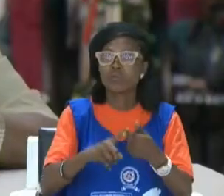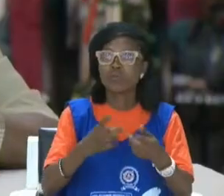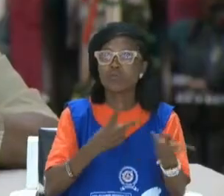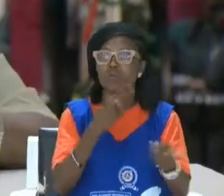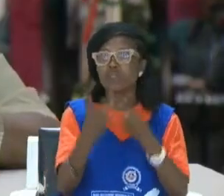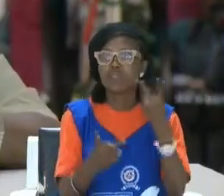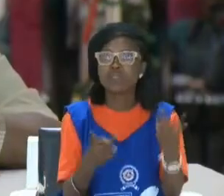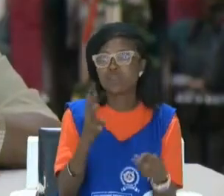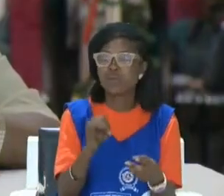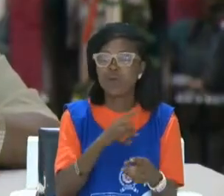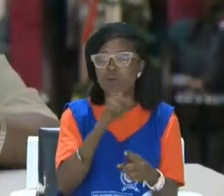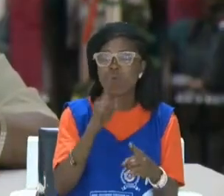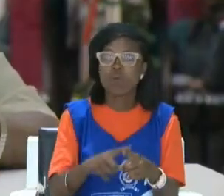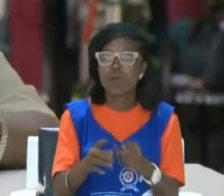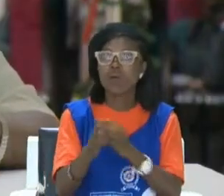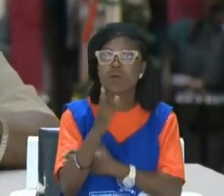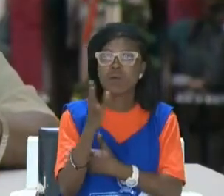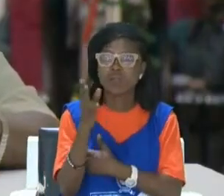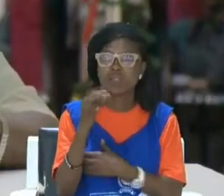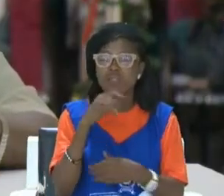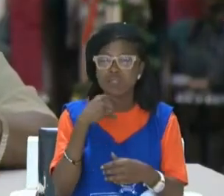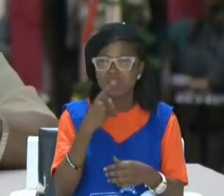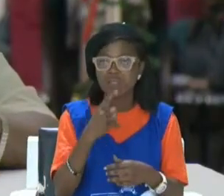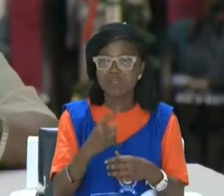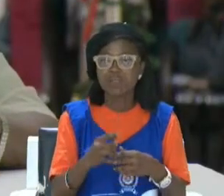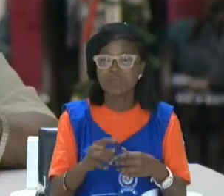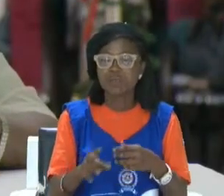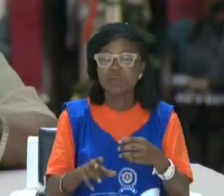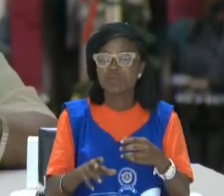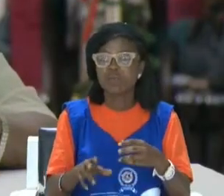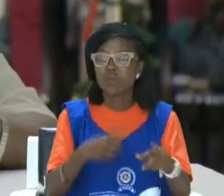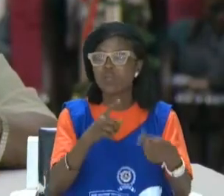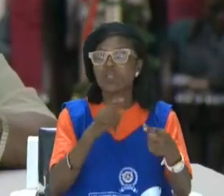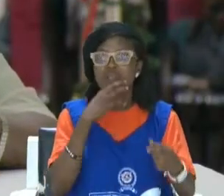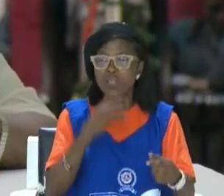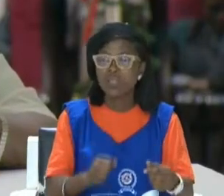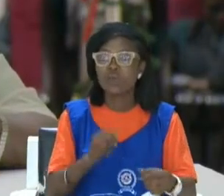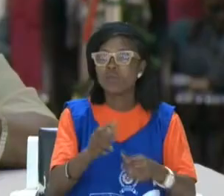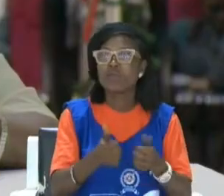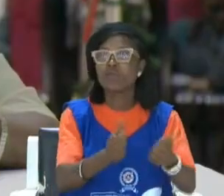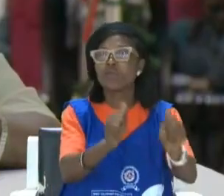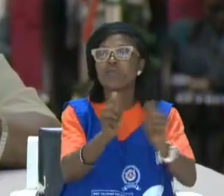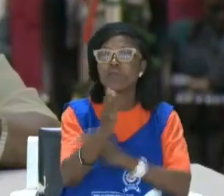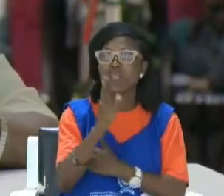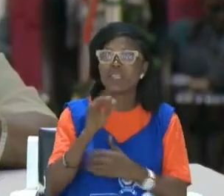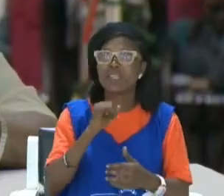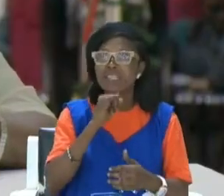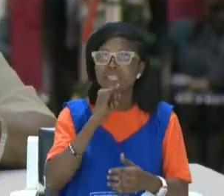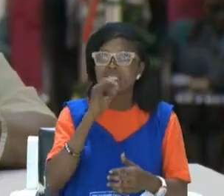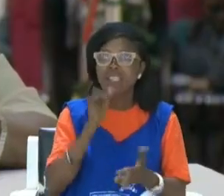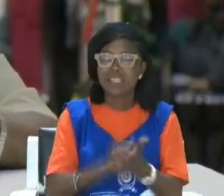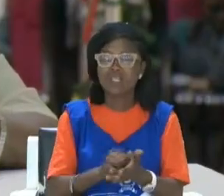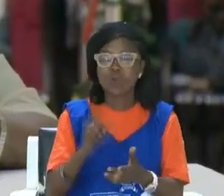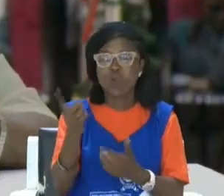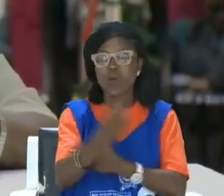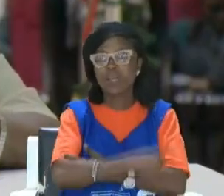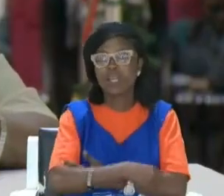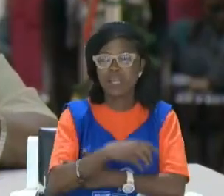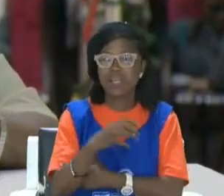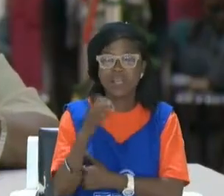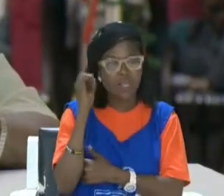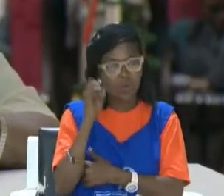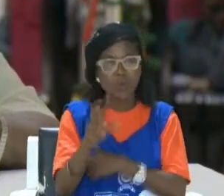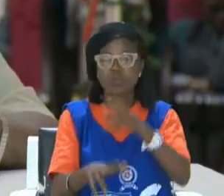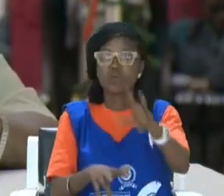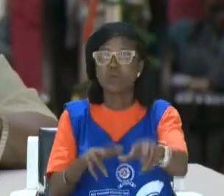God is going back, Enoch will escort God. And he said, one day Enoch was escorting God,